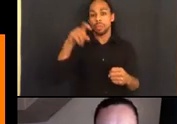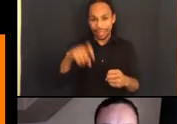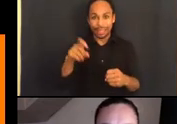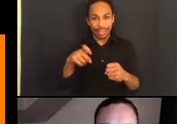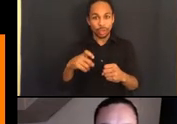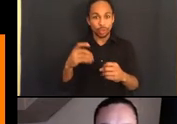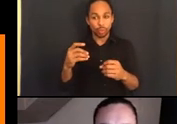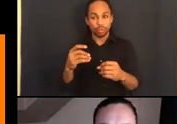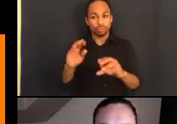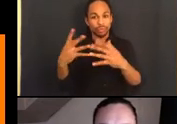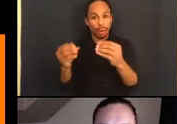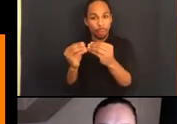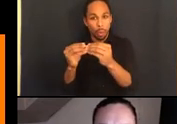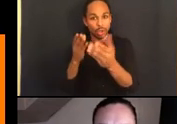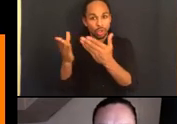physical